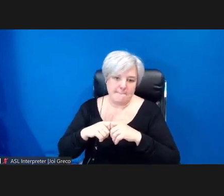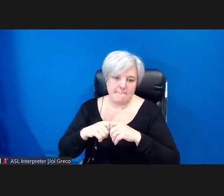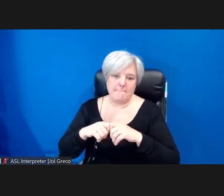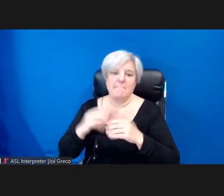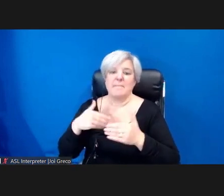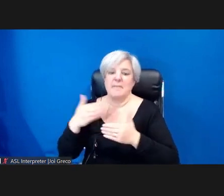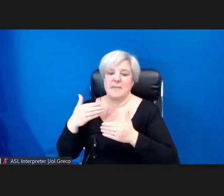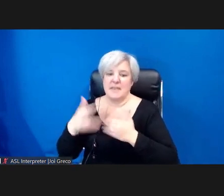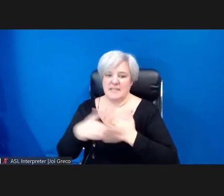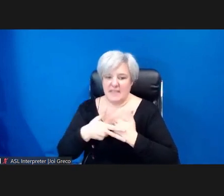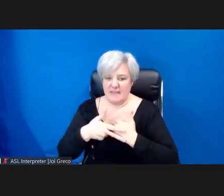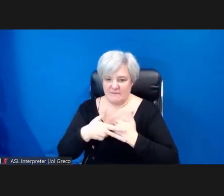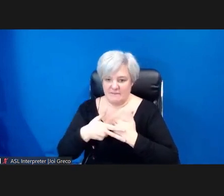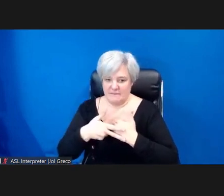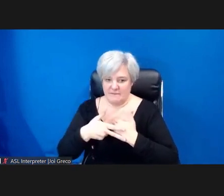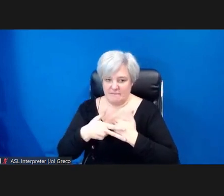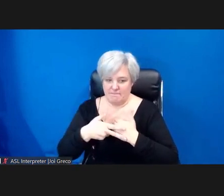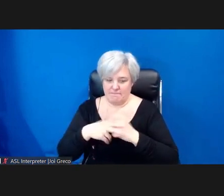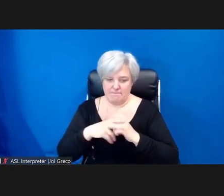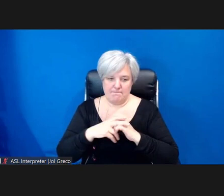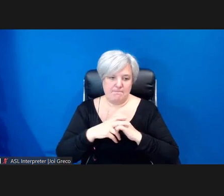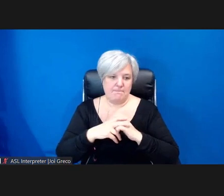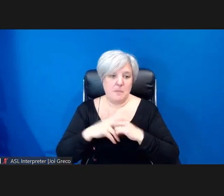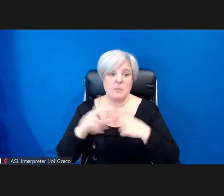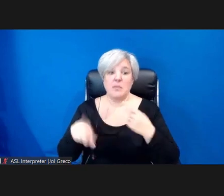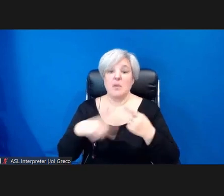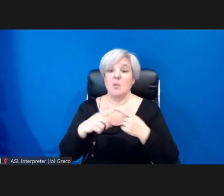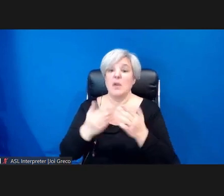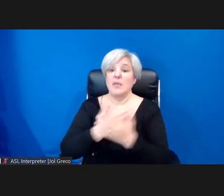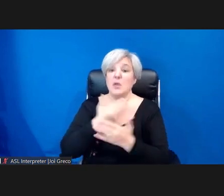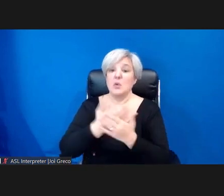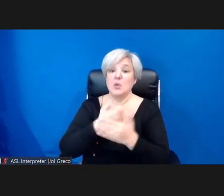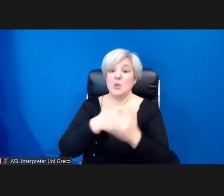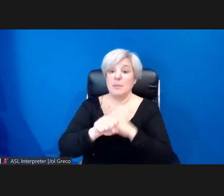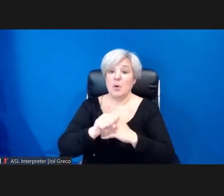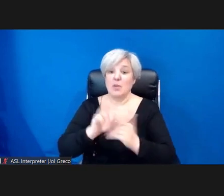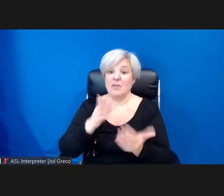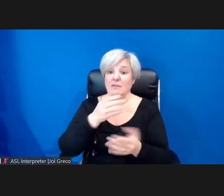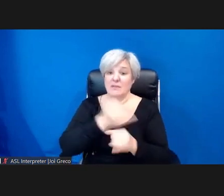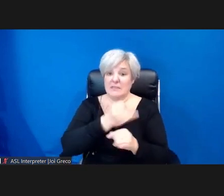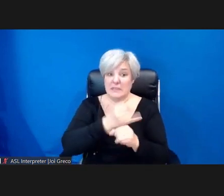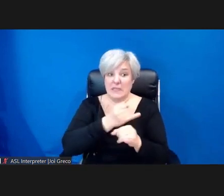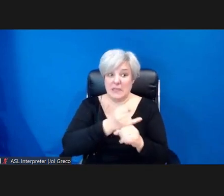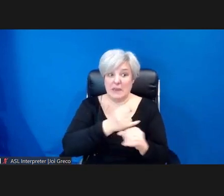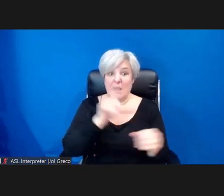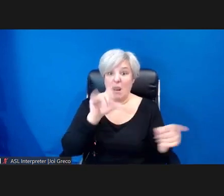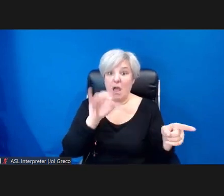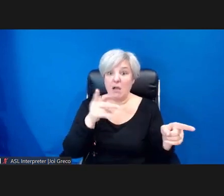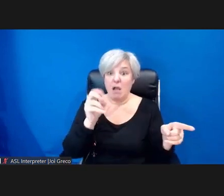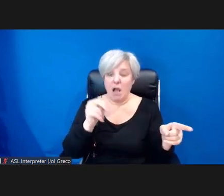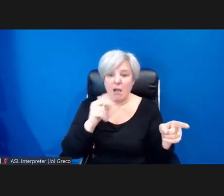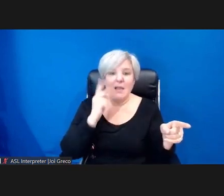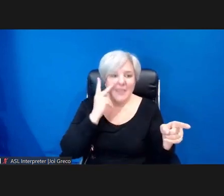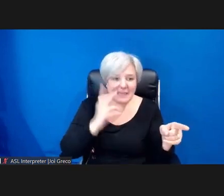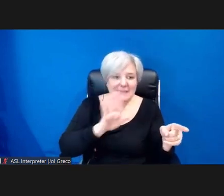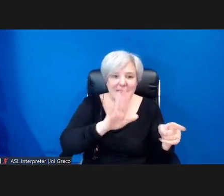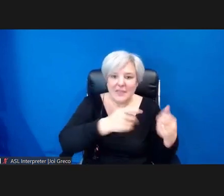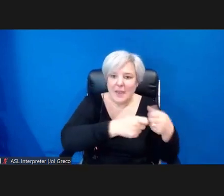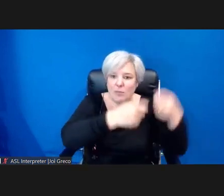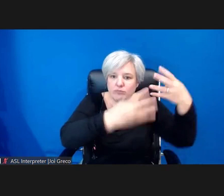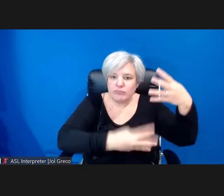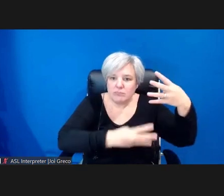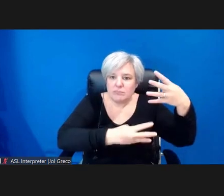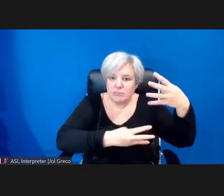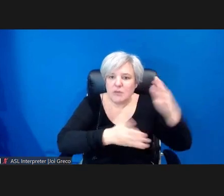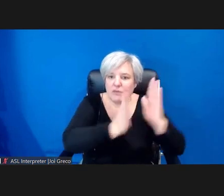Then press Save. When this new birth facility logs in, they will see this list of 10 requests ready to be